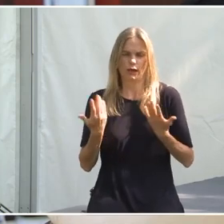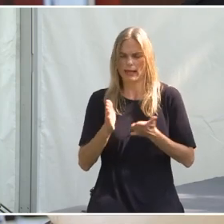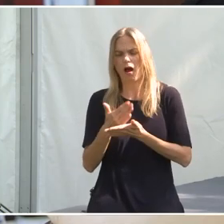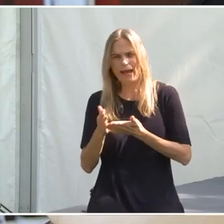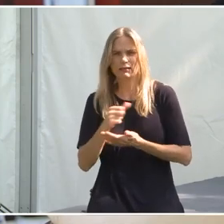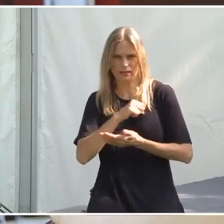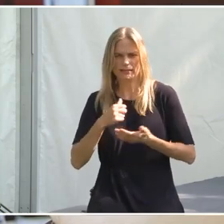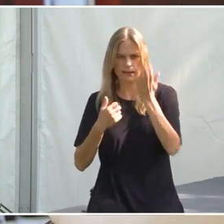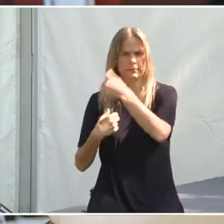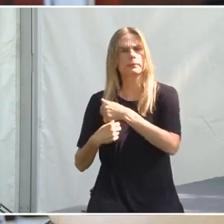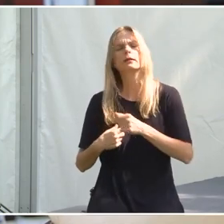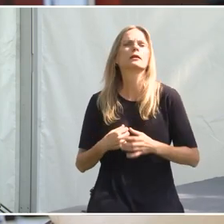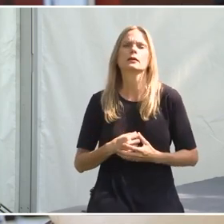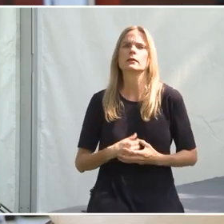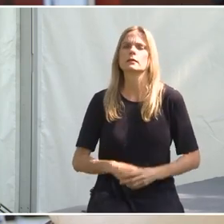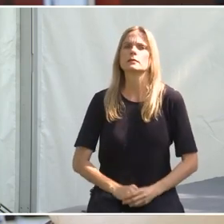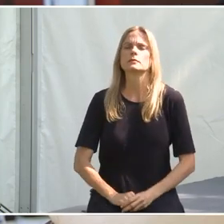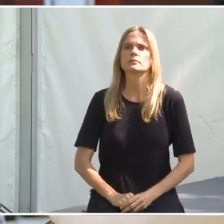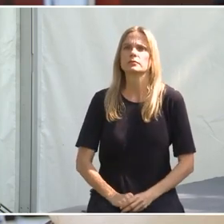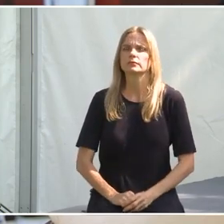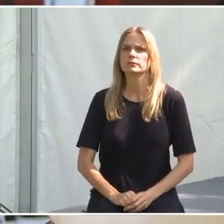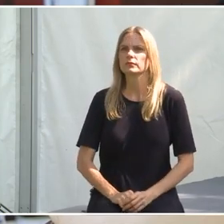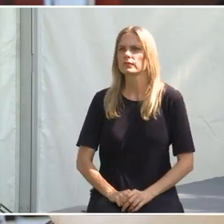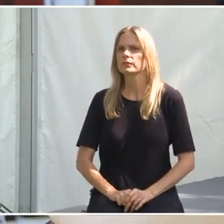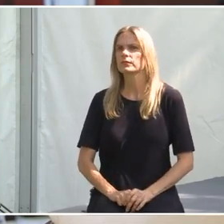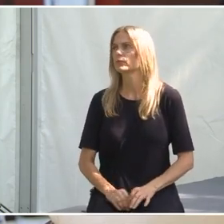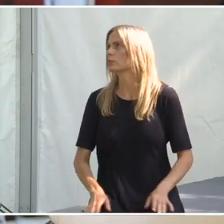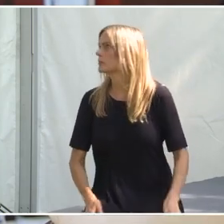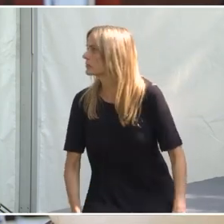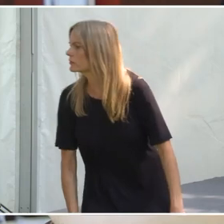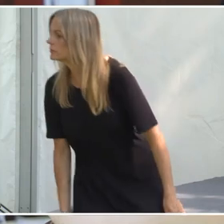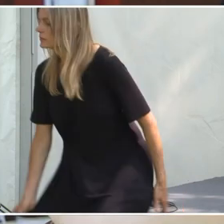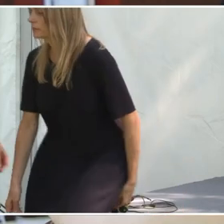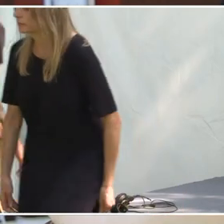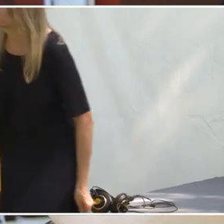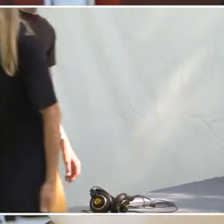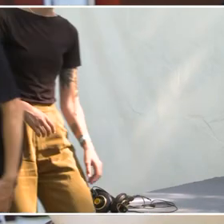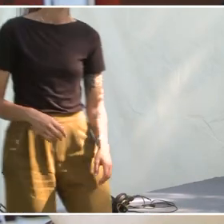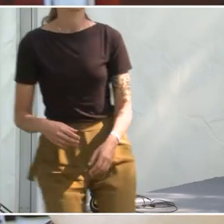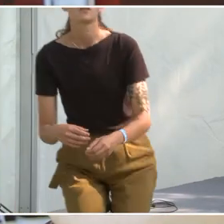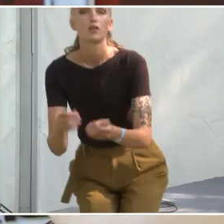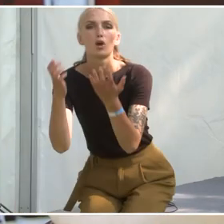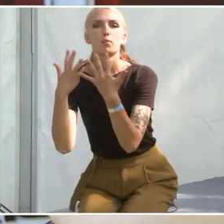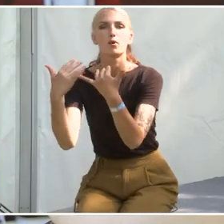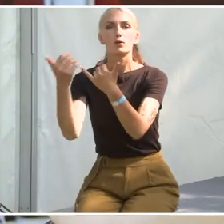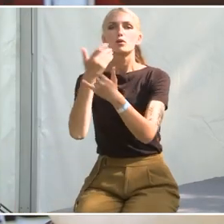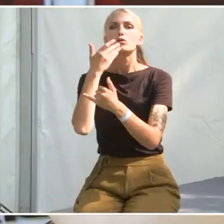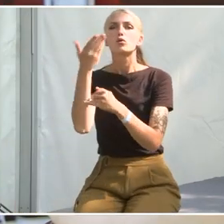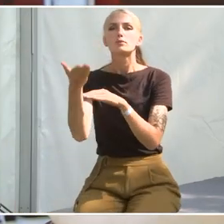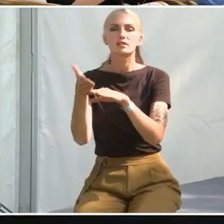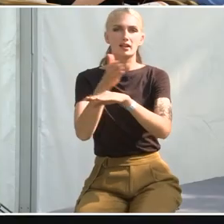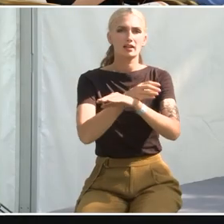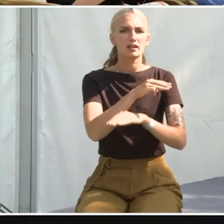else. Before we take a question from the audience, just another question to you, Dina. From your